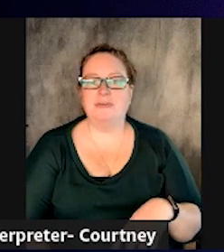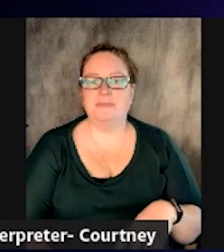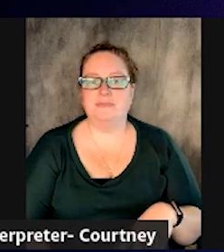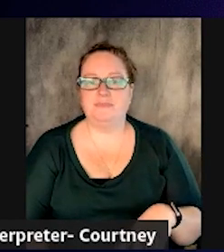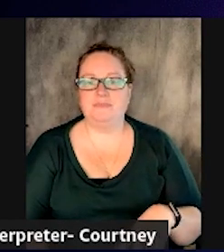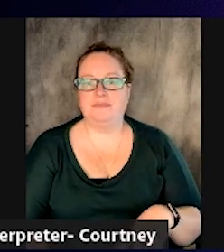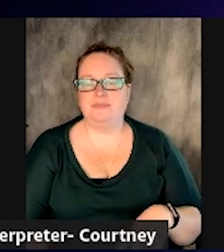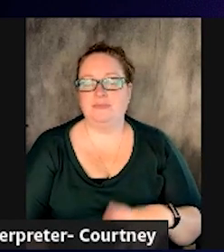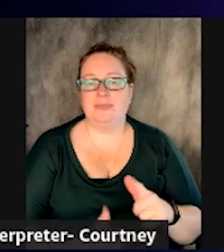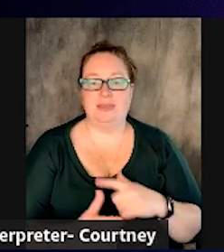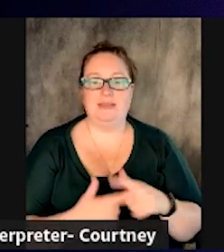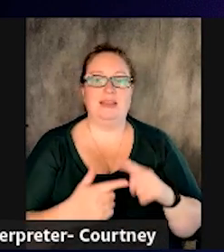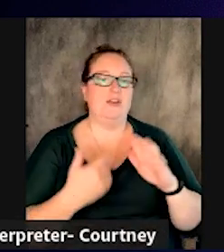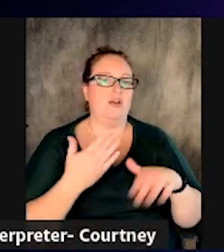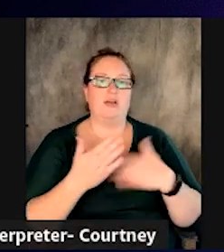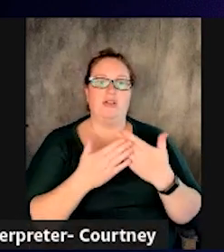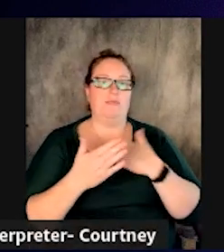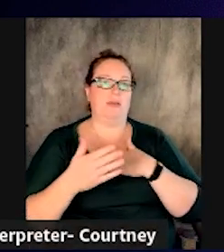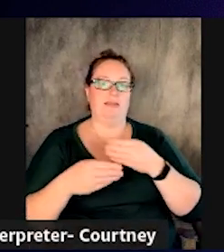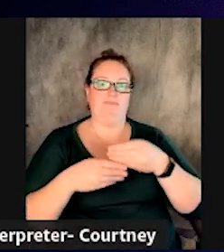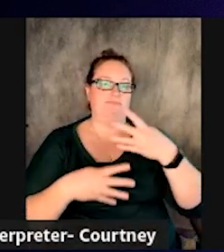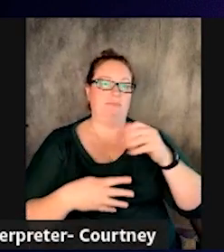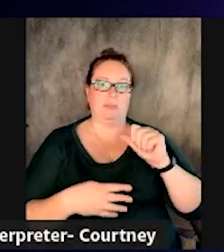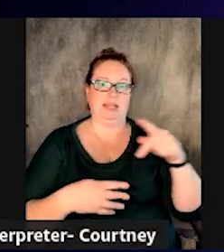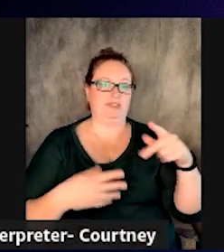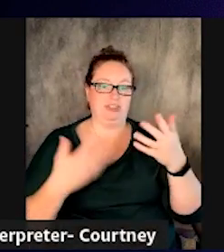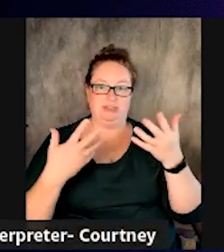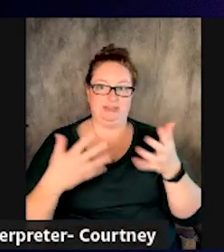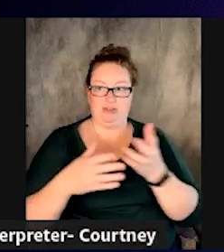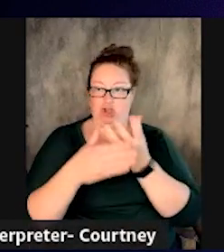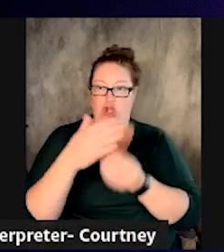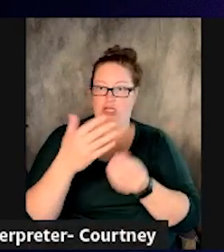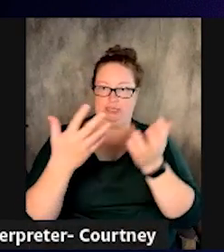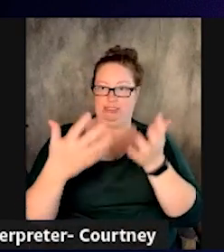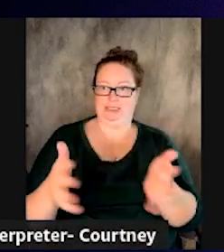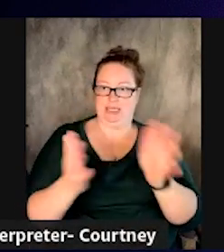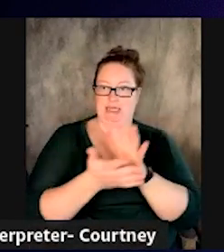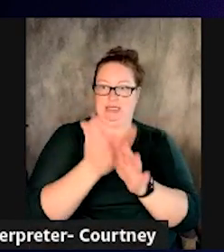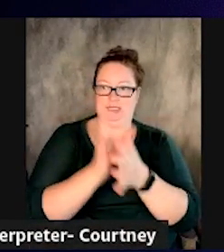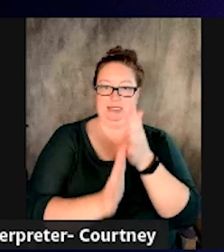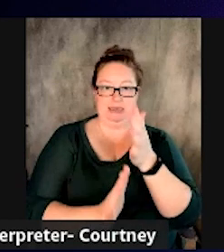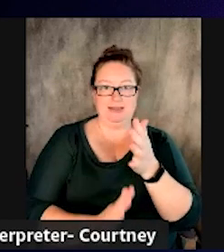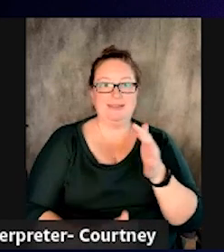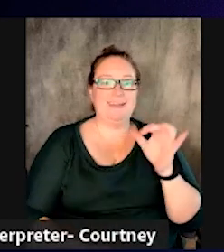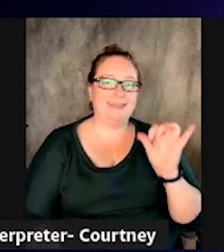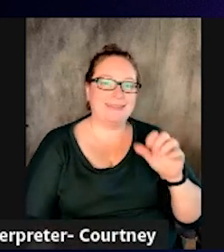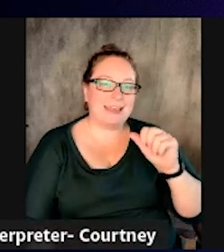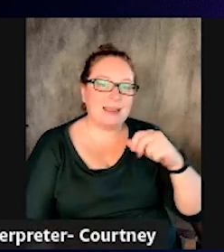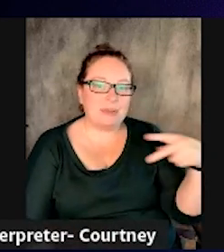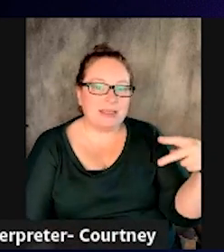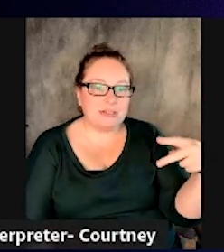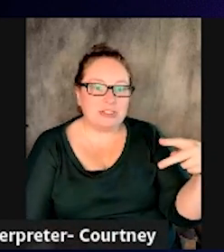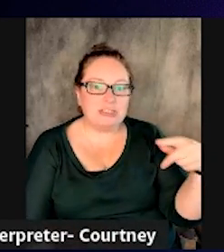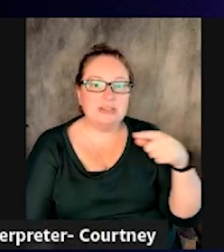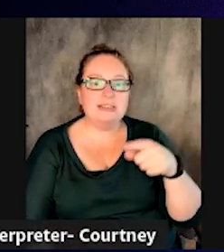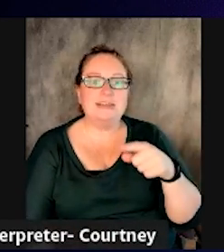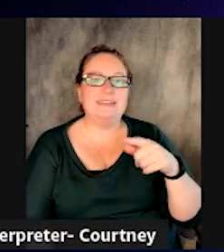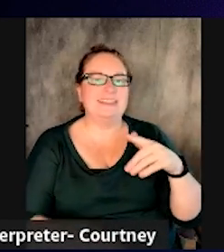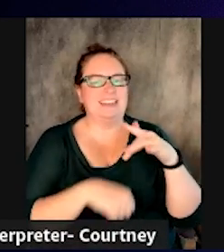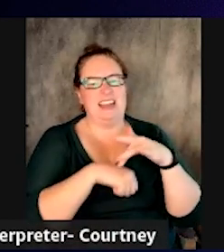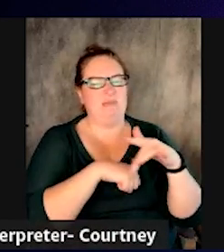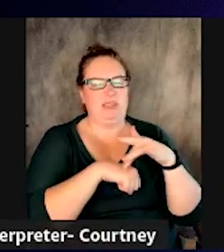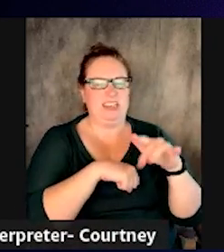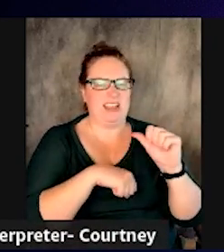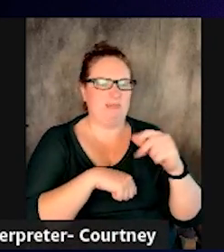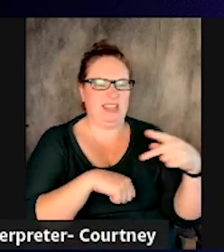whole application. It's gone, that's done. I can take this application, which is, actually this is an empty application. It doesn't have